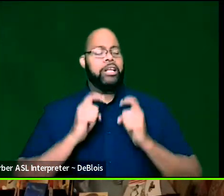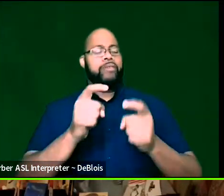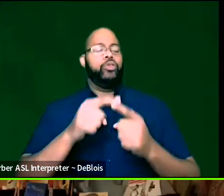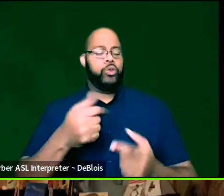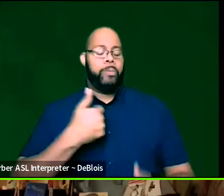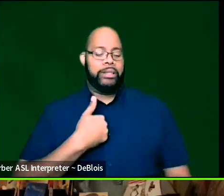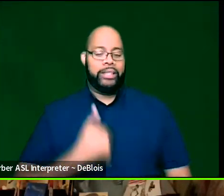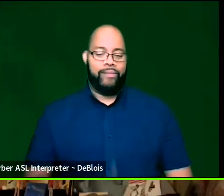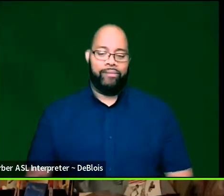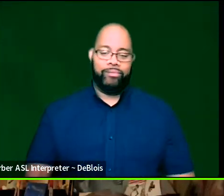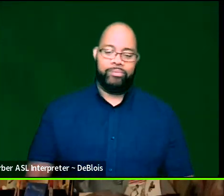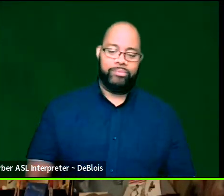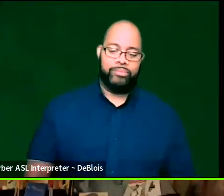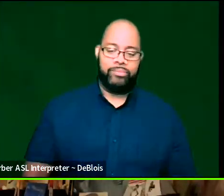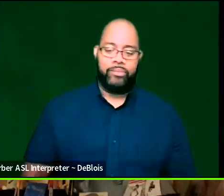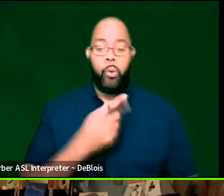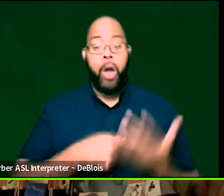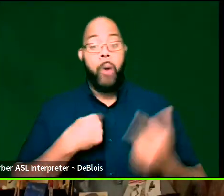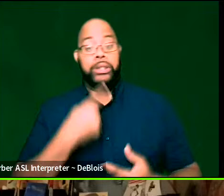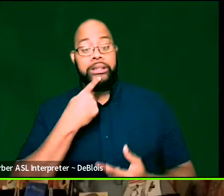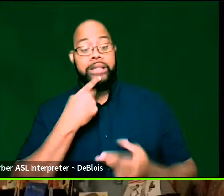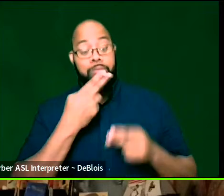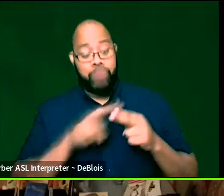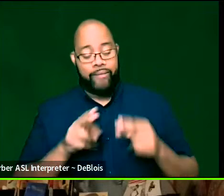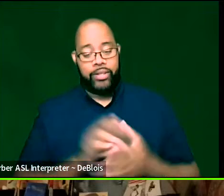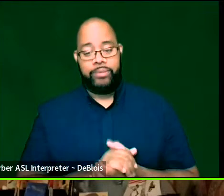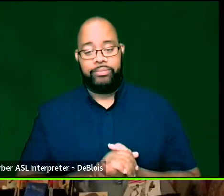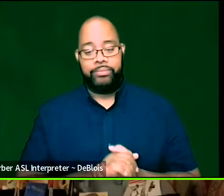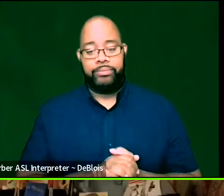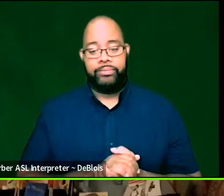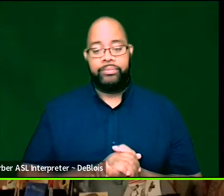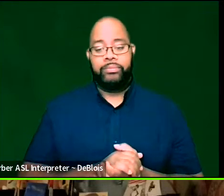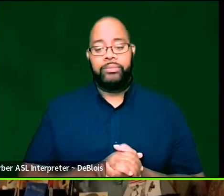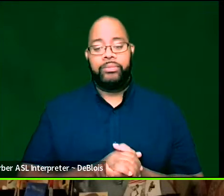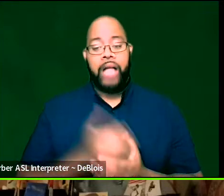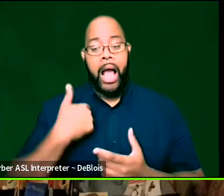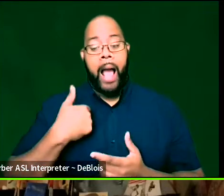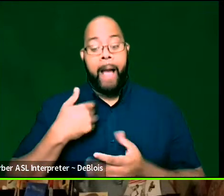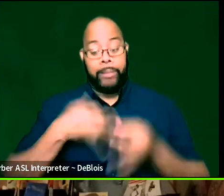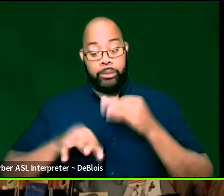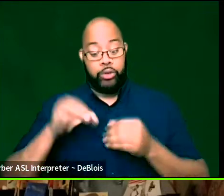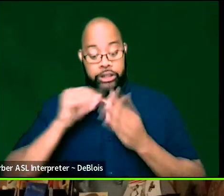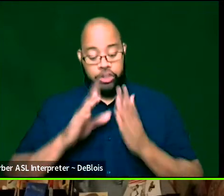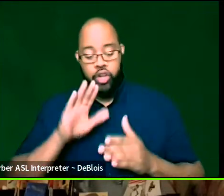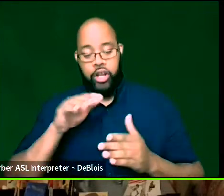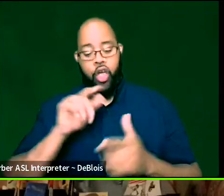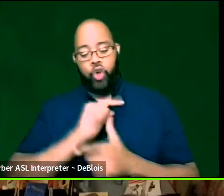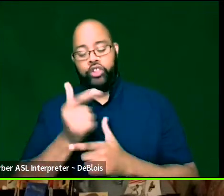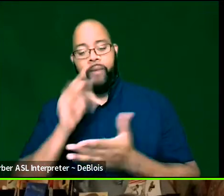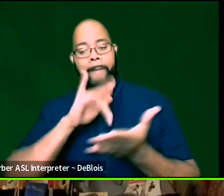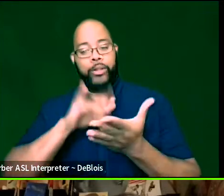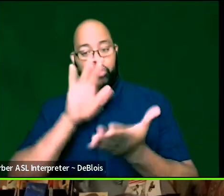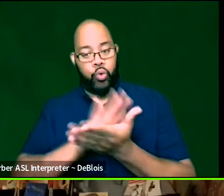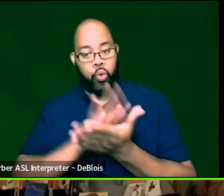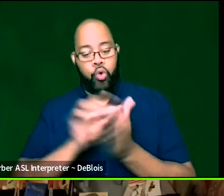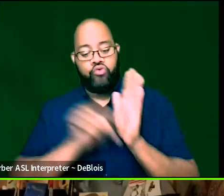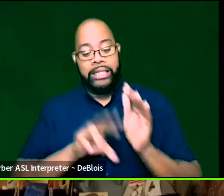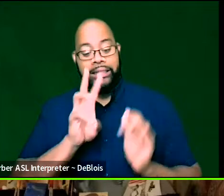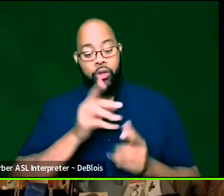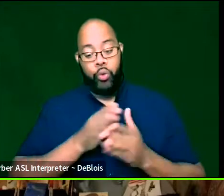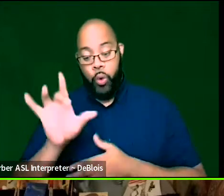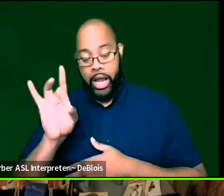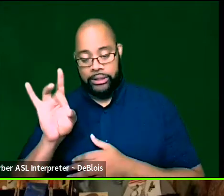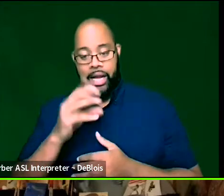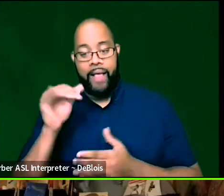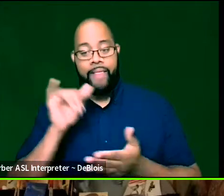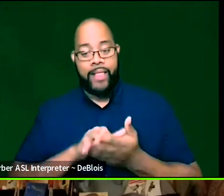along. And what I would say briefly is, I'm a substitute teacher at an alternative middle school, grades 6 through 8.